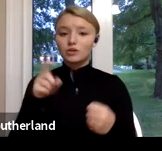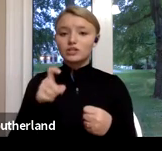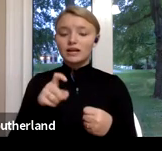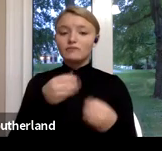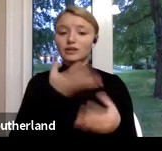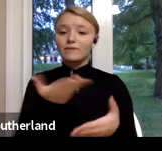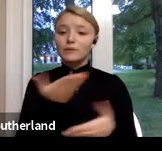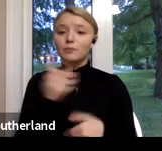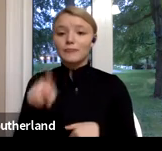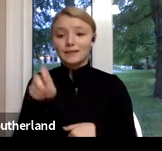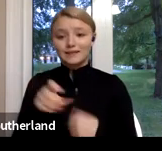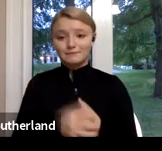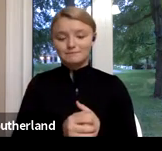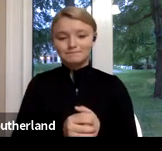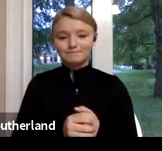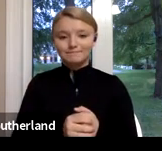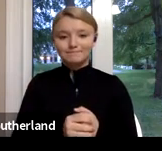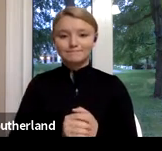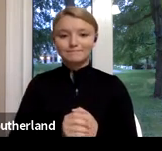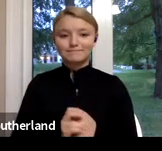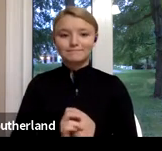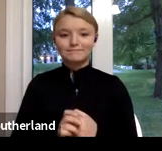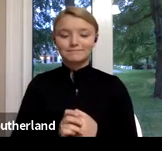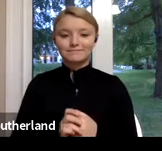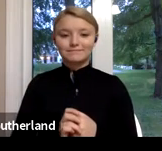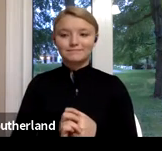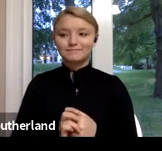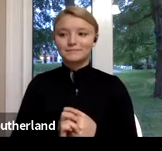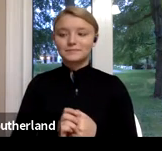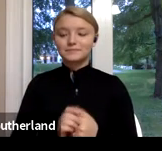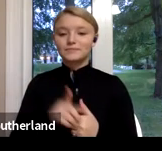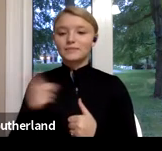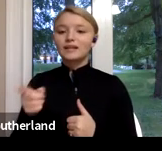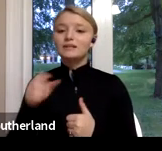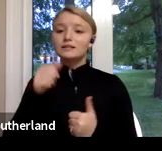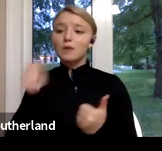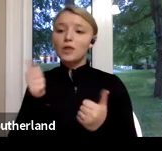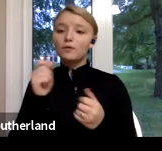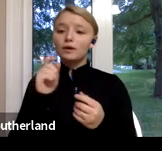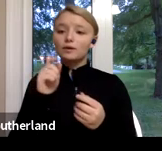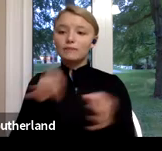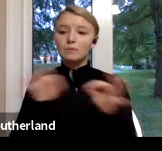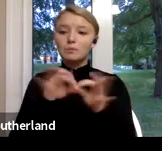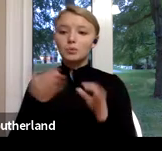need. Amen. Okay. So here are some other important things about Ningxia.